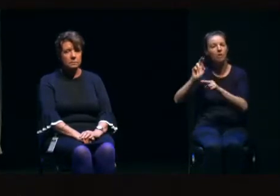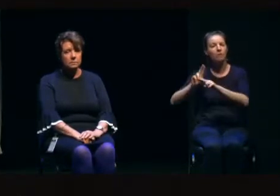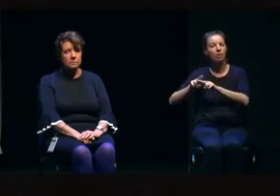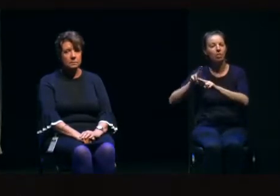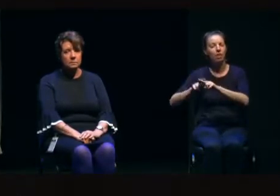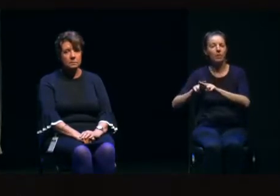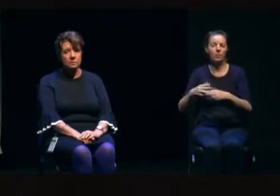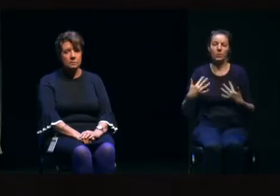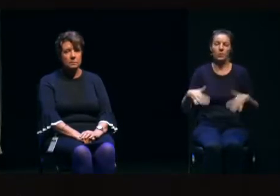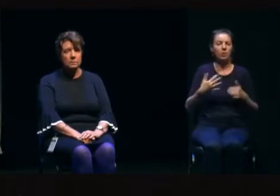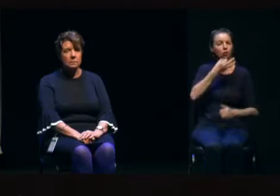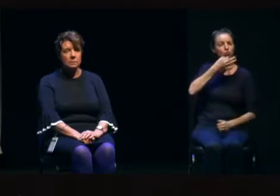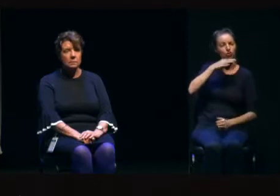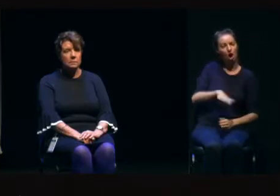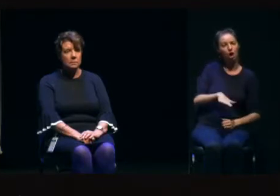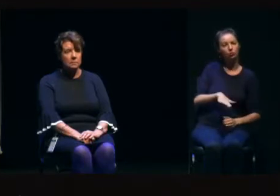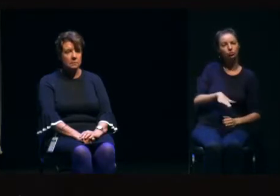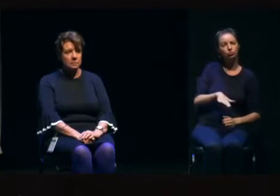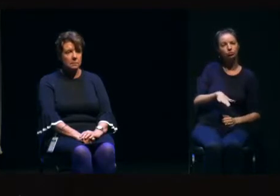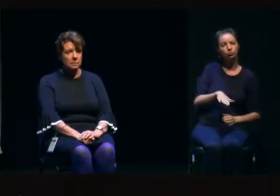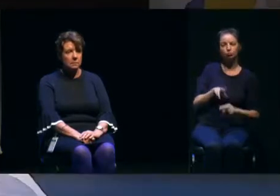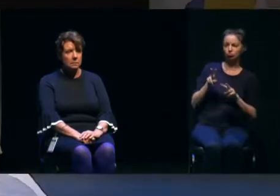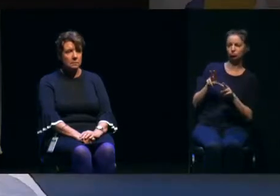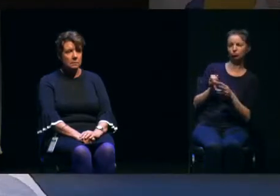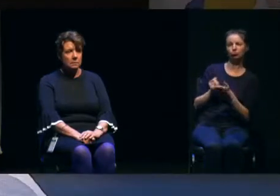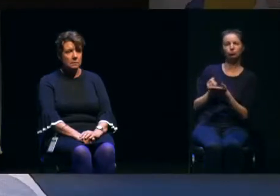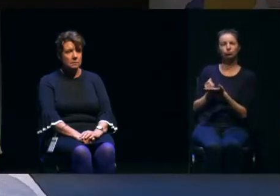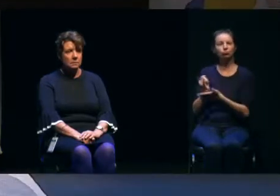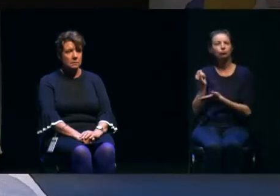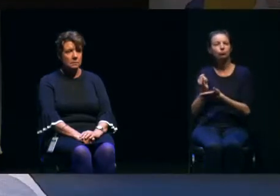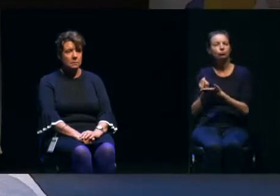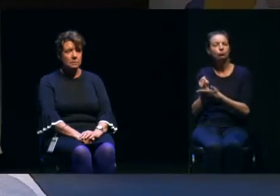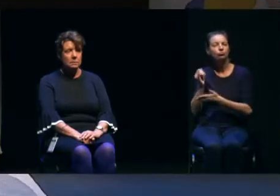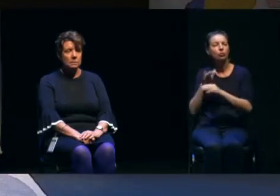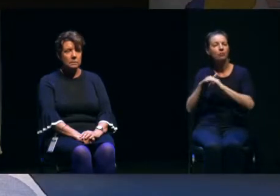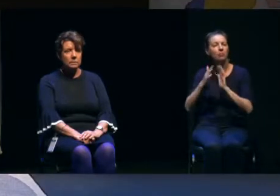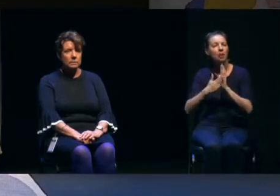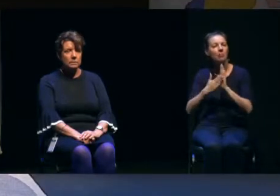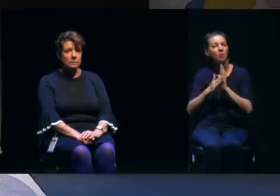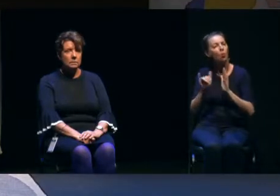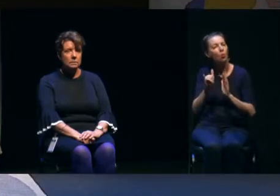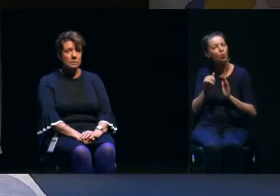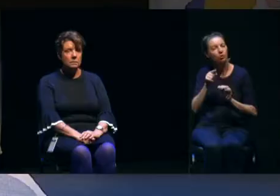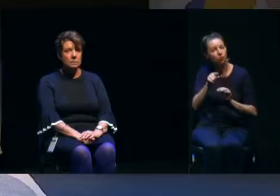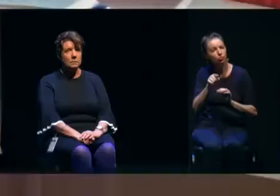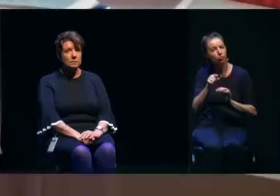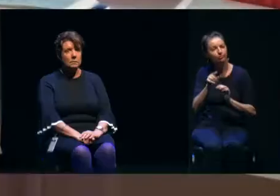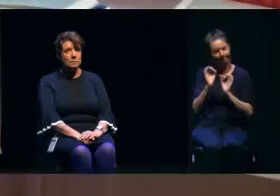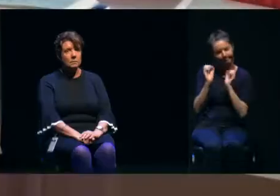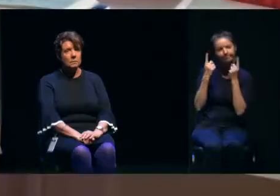sometimes a child will pay out on the mother too. Were you like that, or did you understand her predicament?